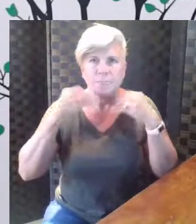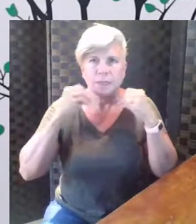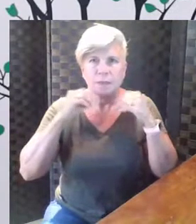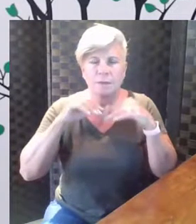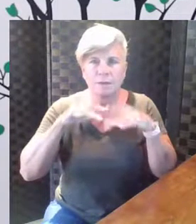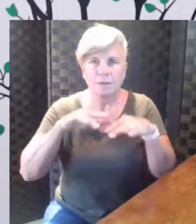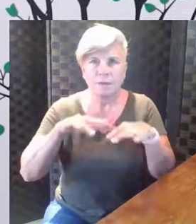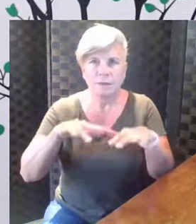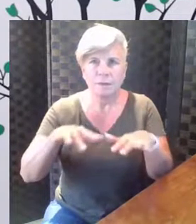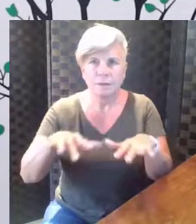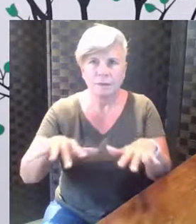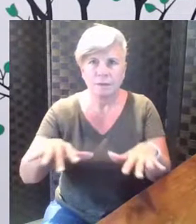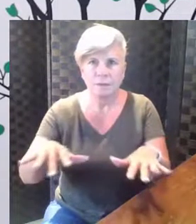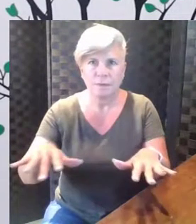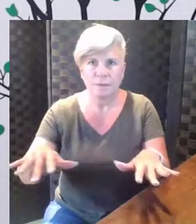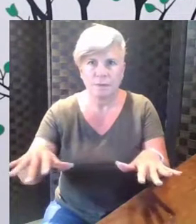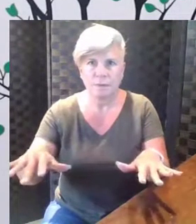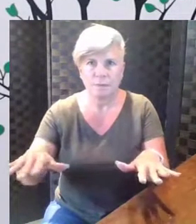Out.